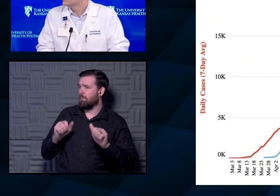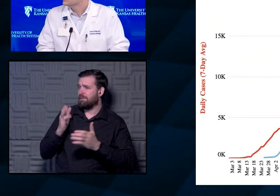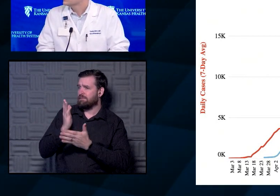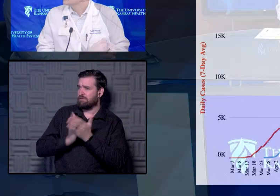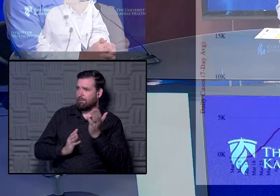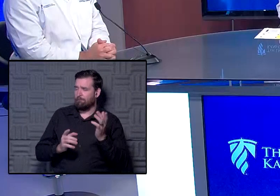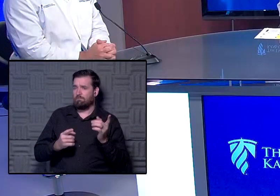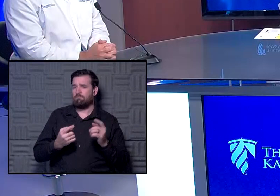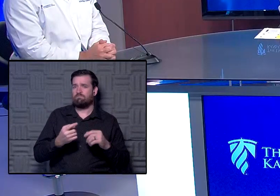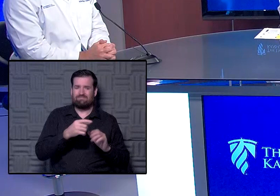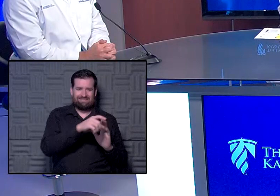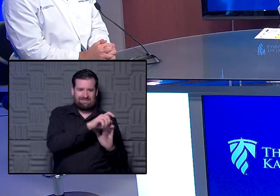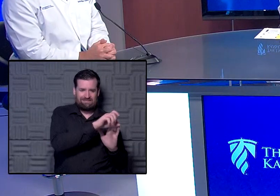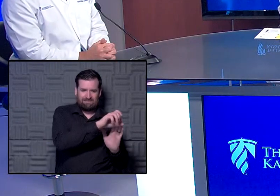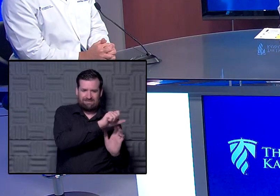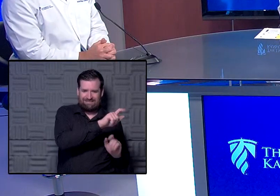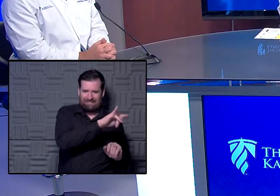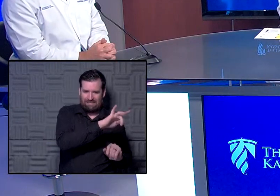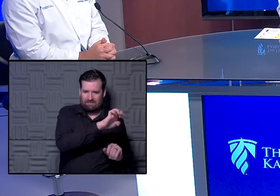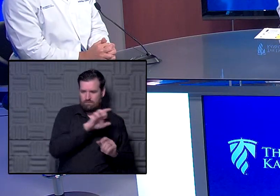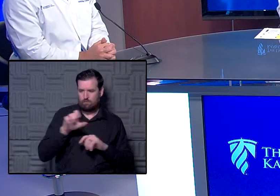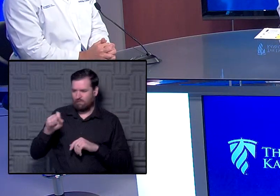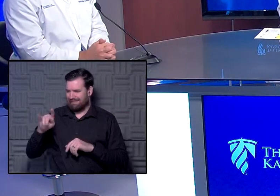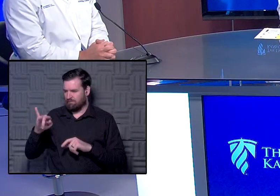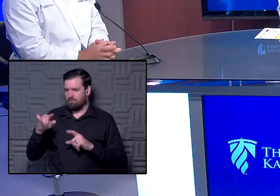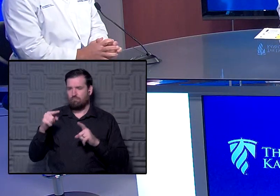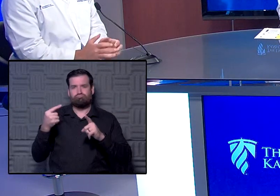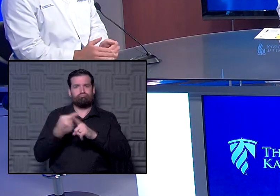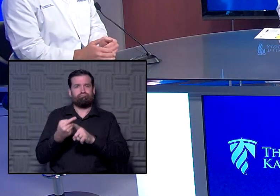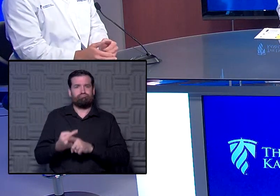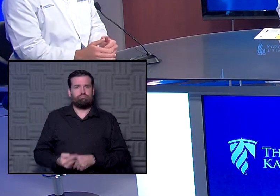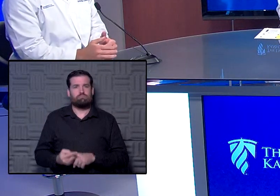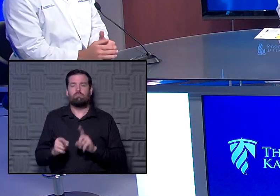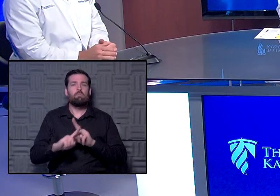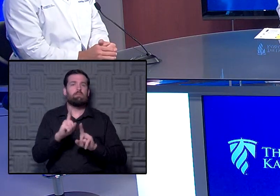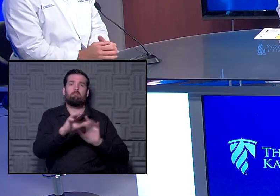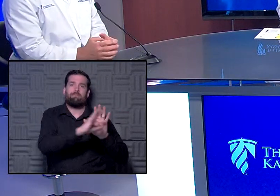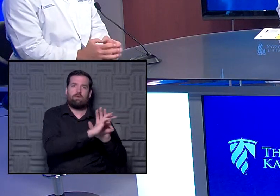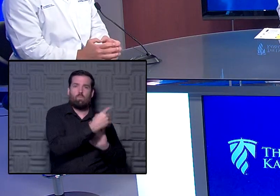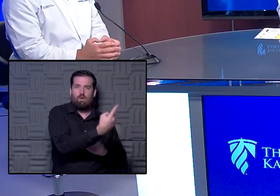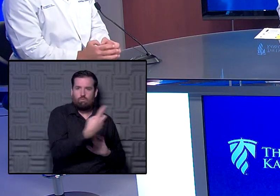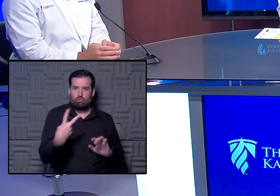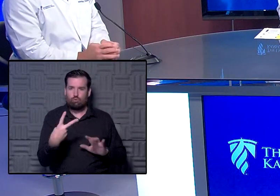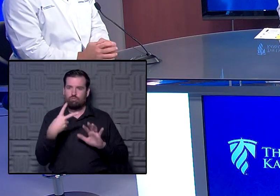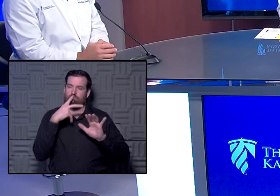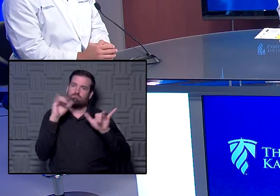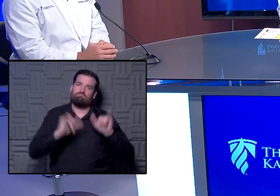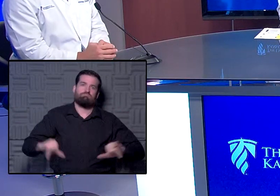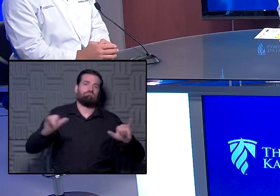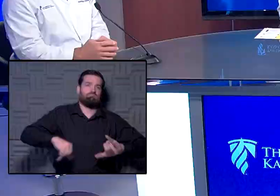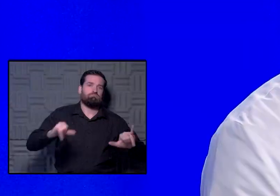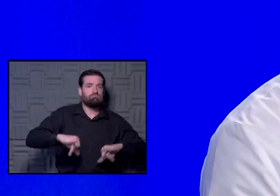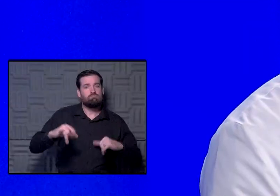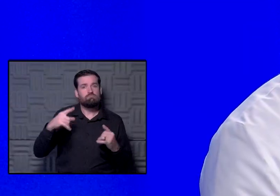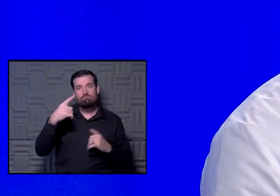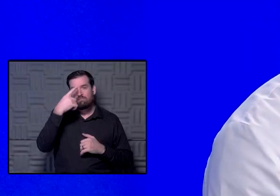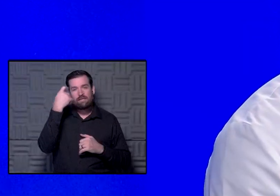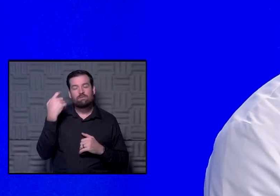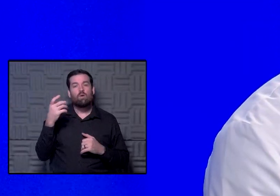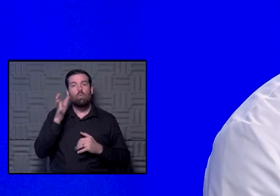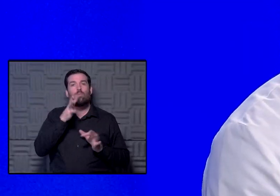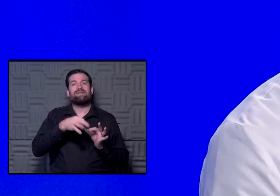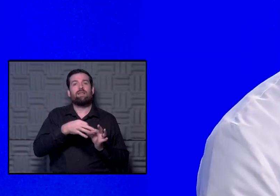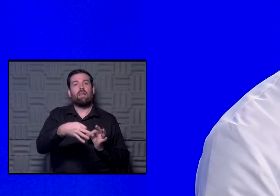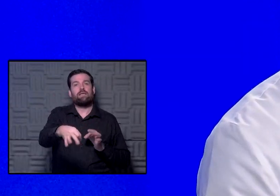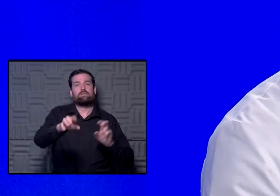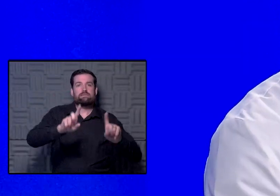one site to another, but it's probably not going to vary by much. I think it's important to pick maybe one or two and stick with those because there are going to be delays